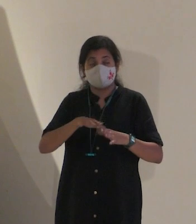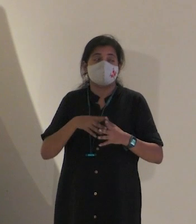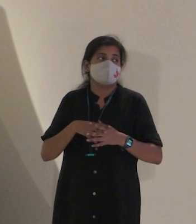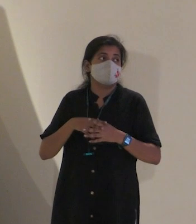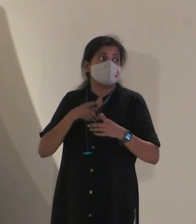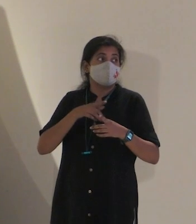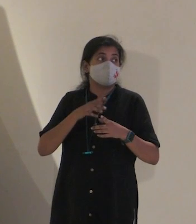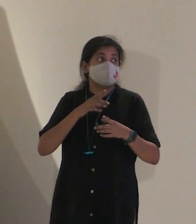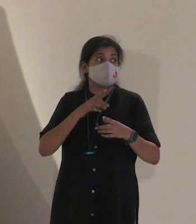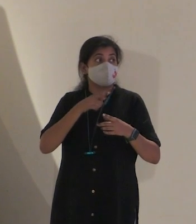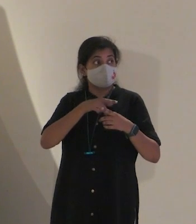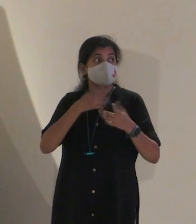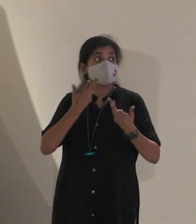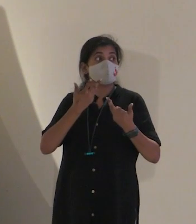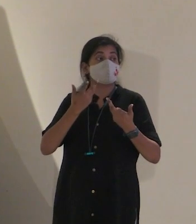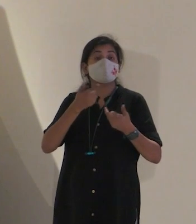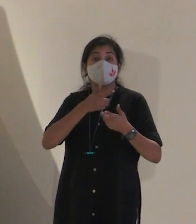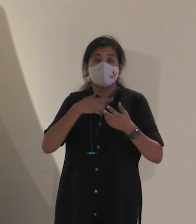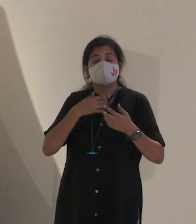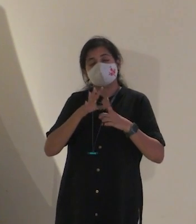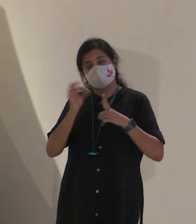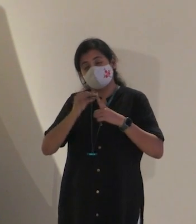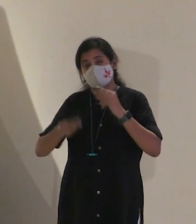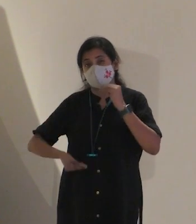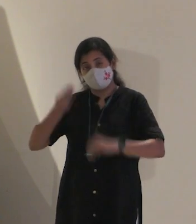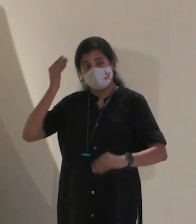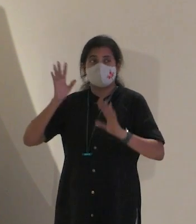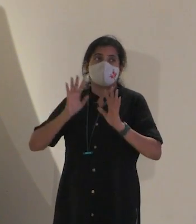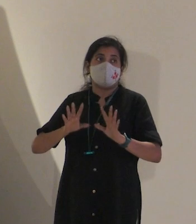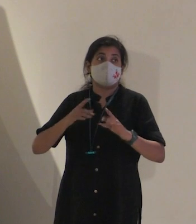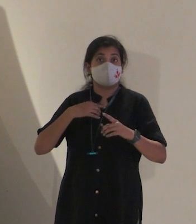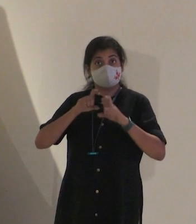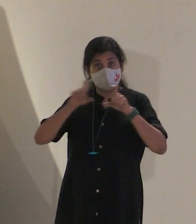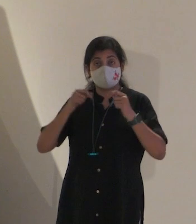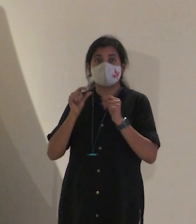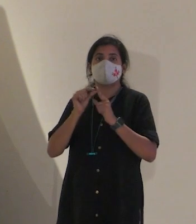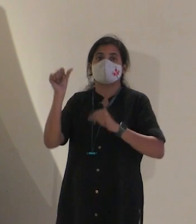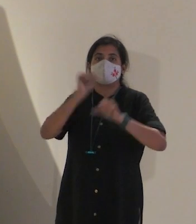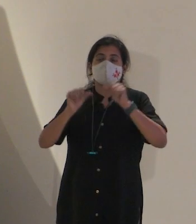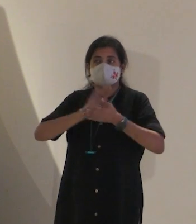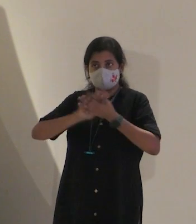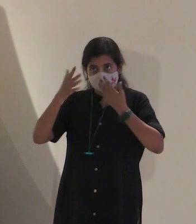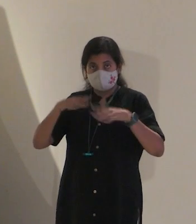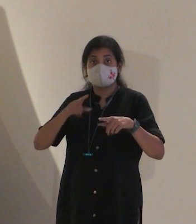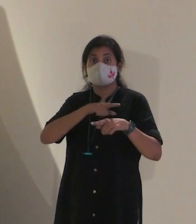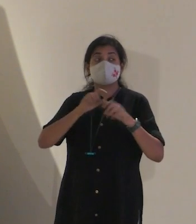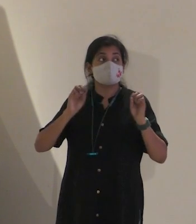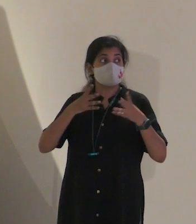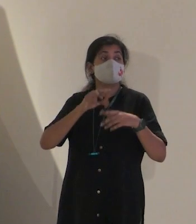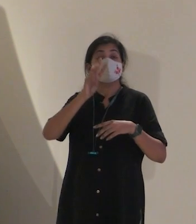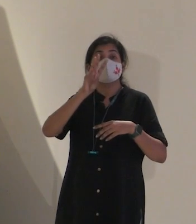really well to do a lot of things. And when we were completing the project and were to inaugurate on the 30th of March